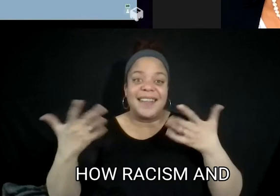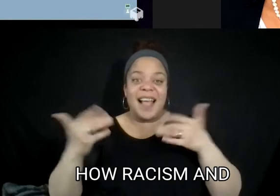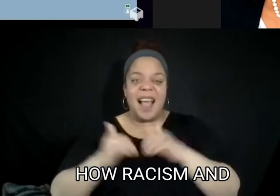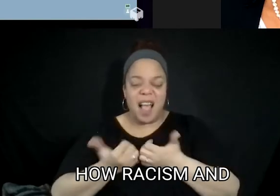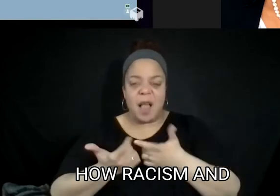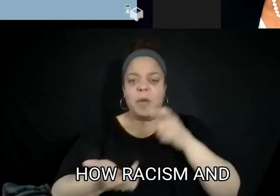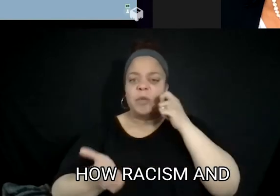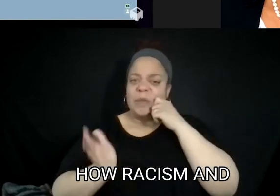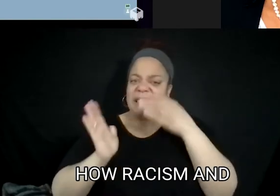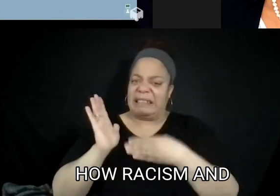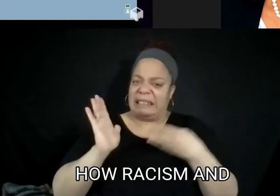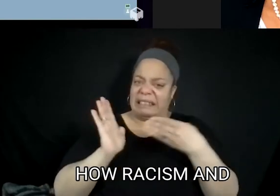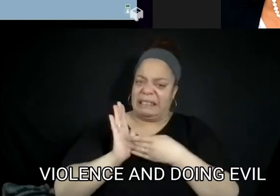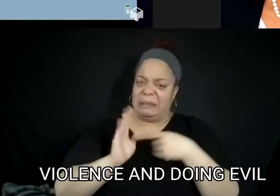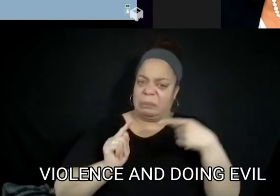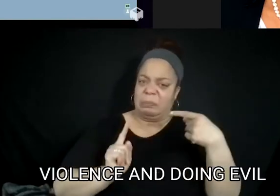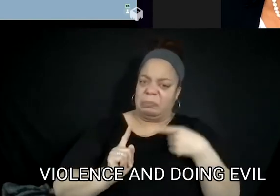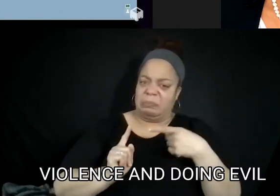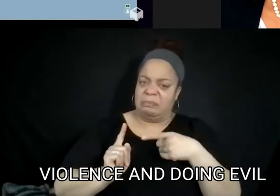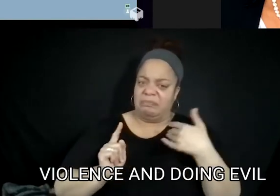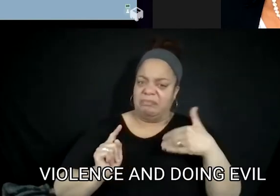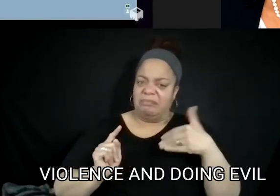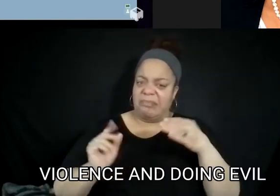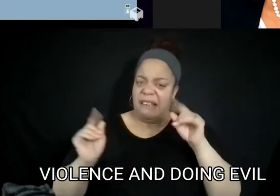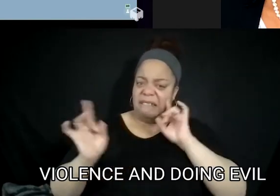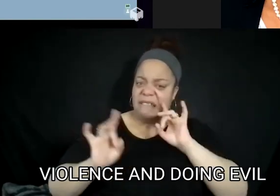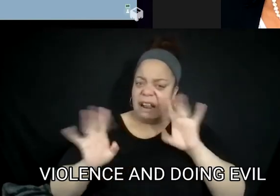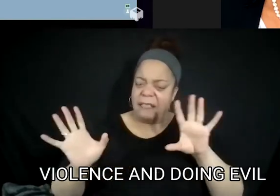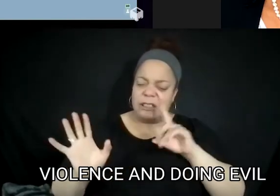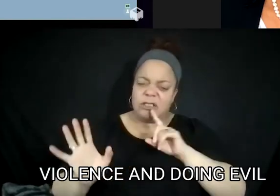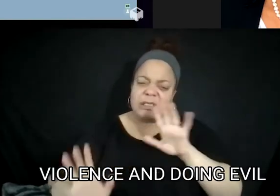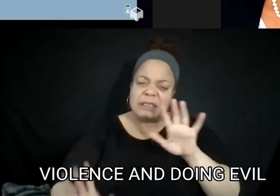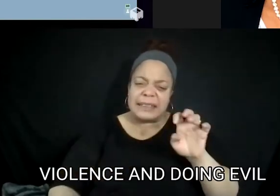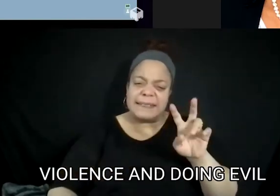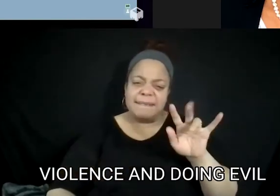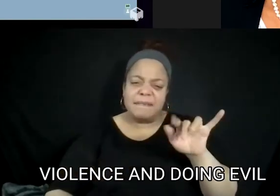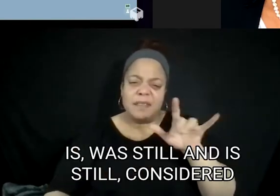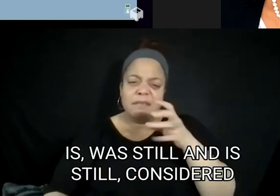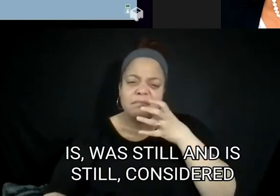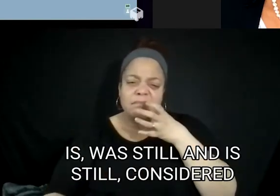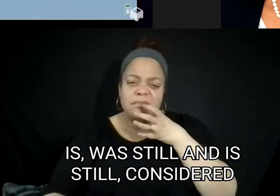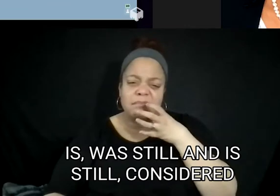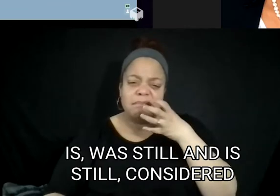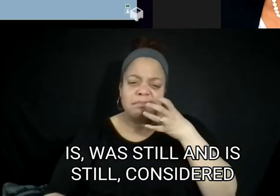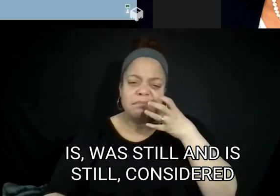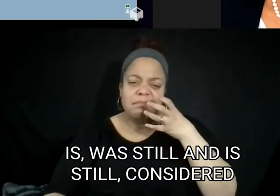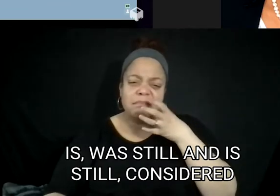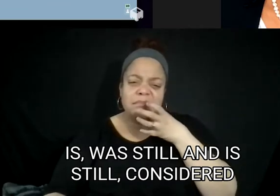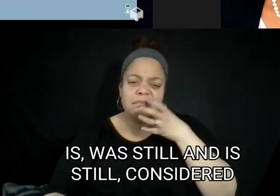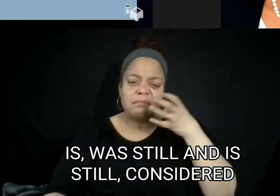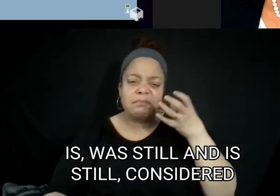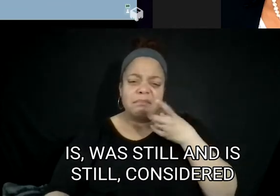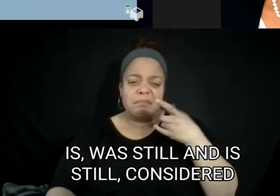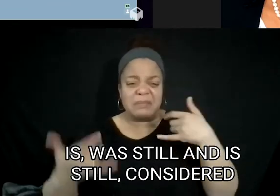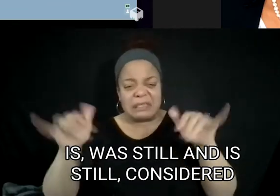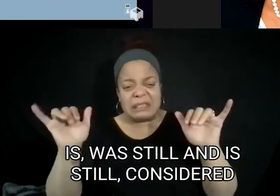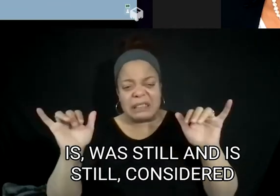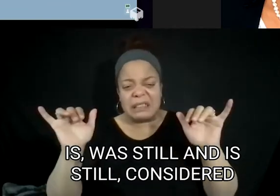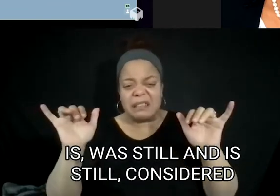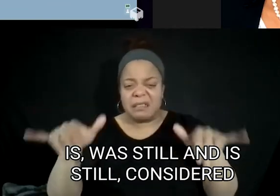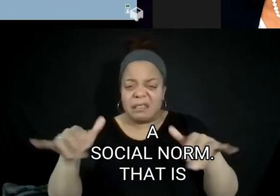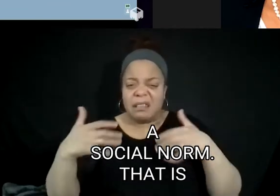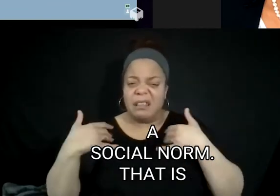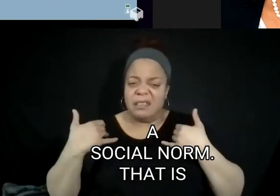still and is still considered a social norm. That is horrifying to me. Mm.